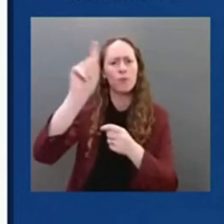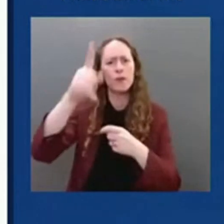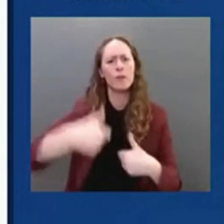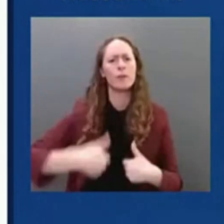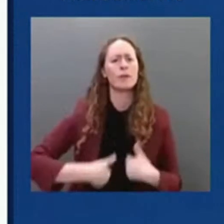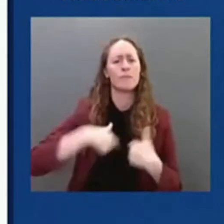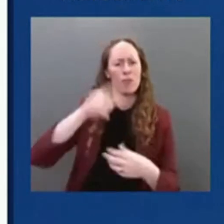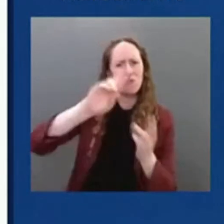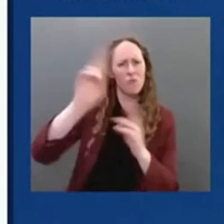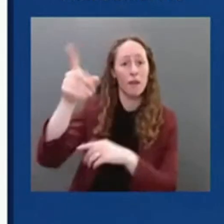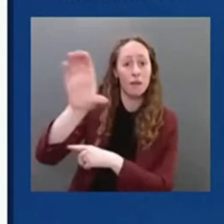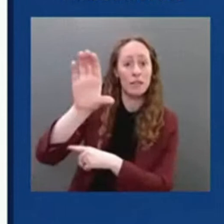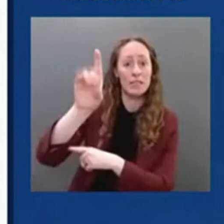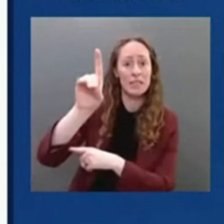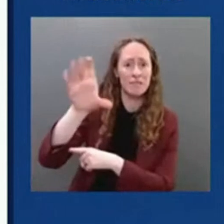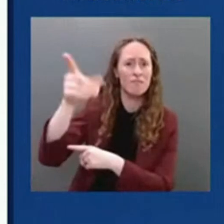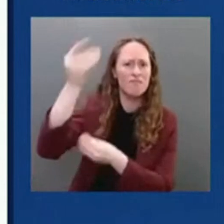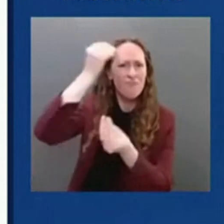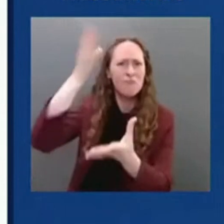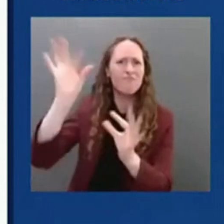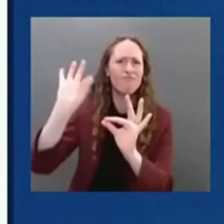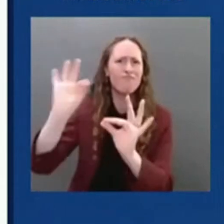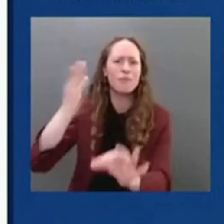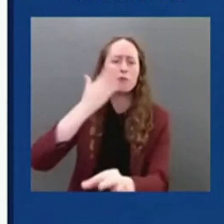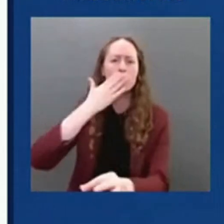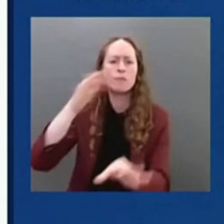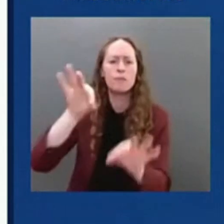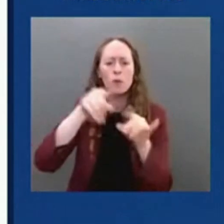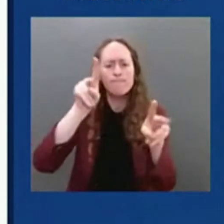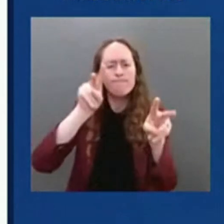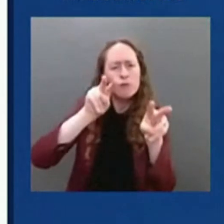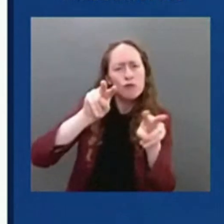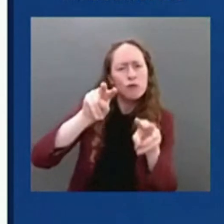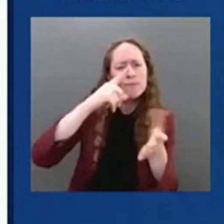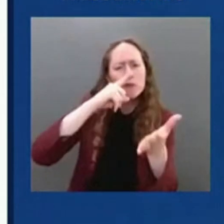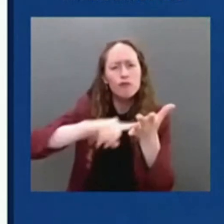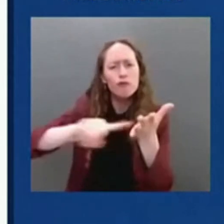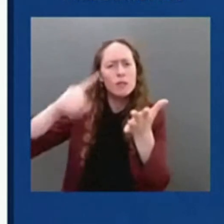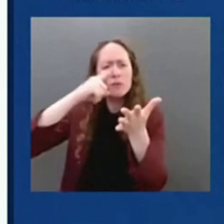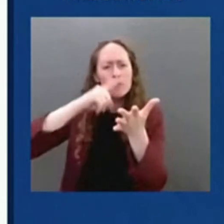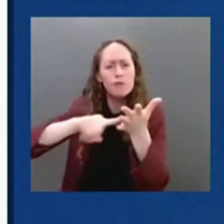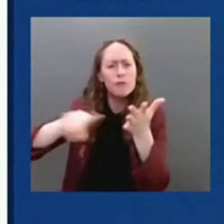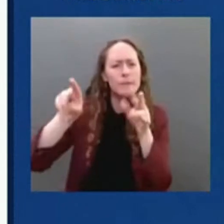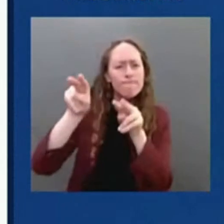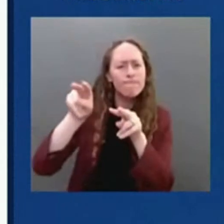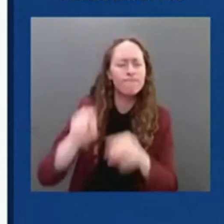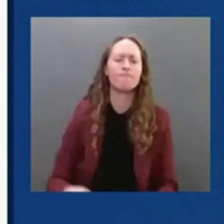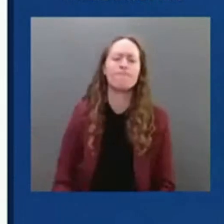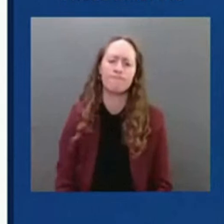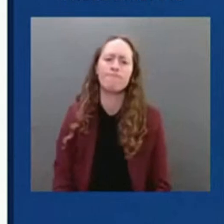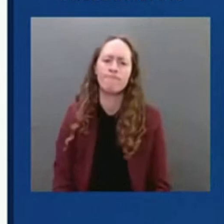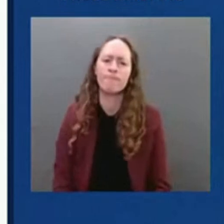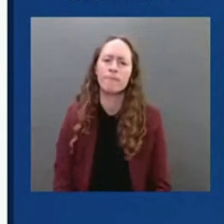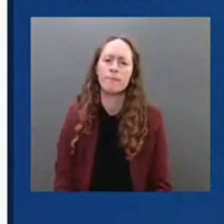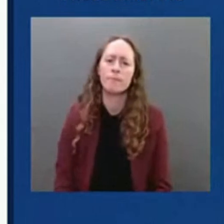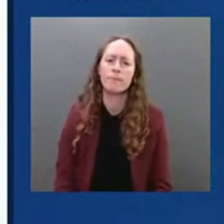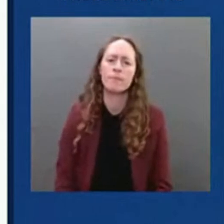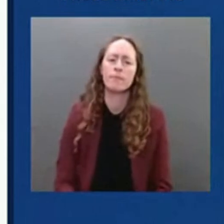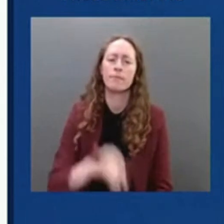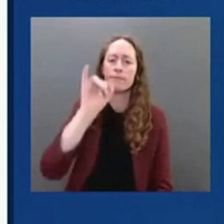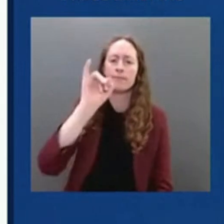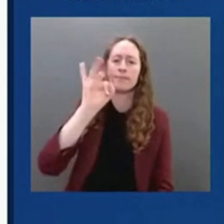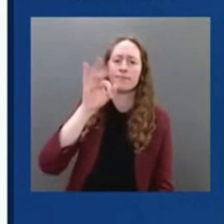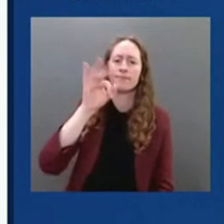regard, follow the CDC guidance for masks and other mitigations, depending upon